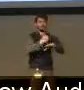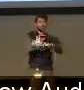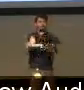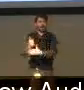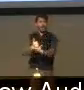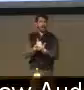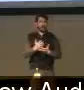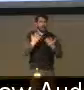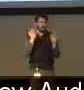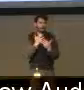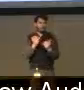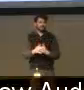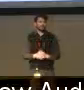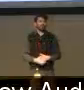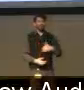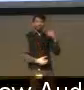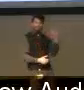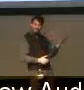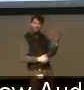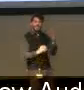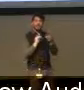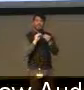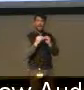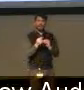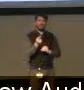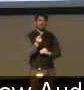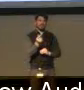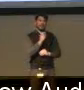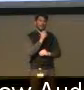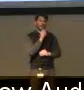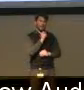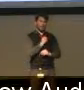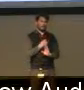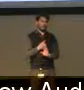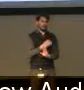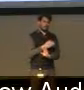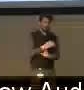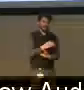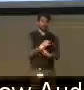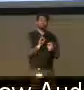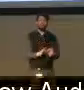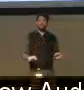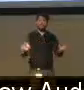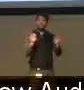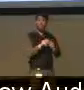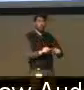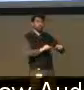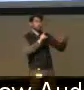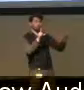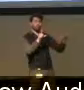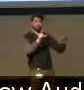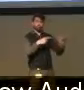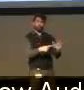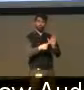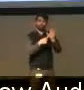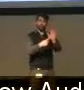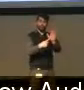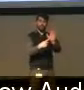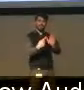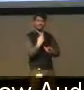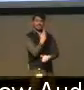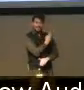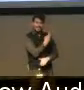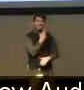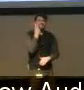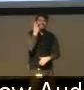This data is a little bit old, but I think it's important to look at and represents the impact that social